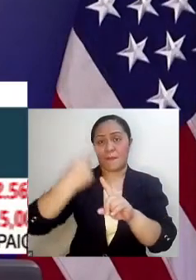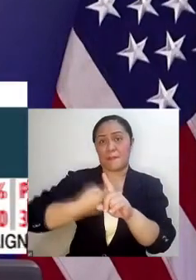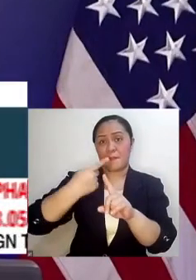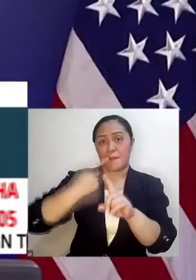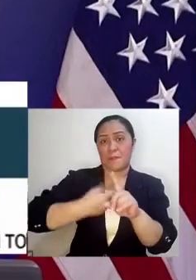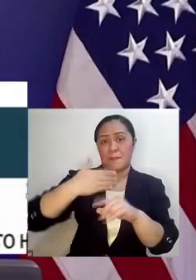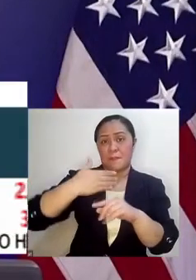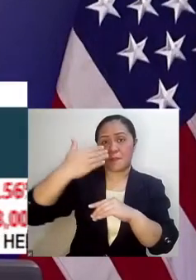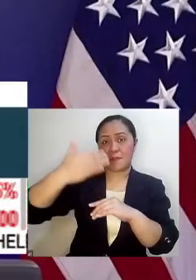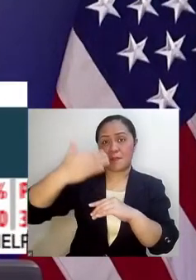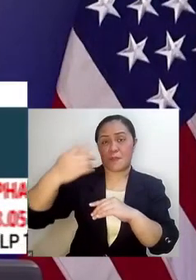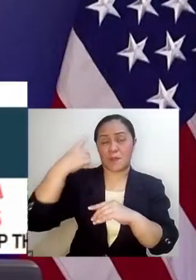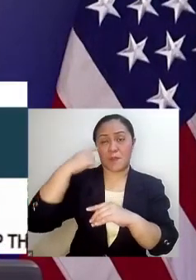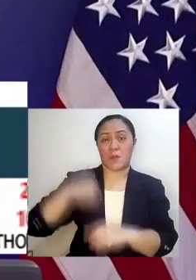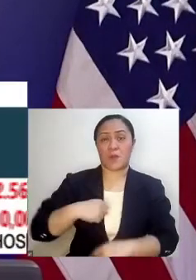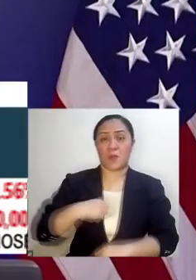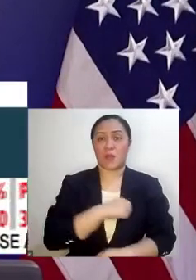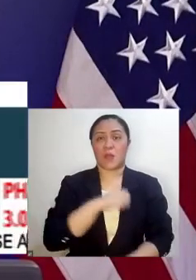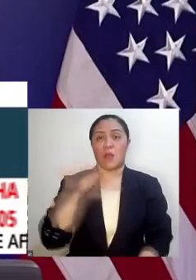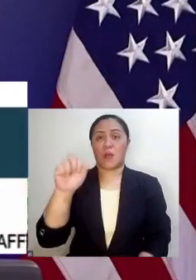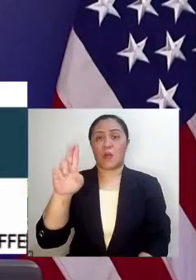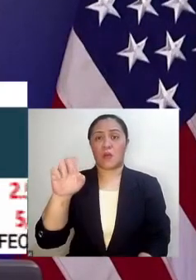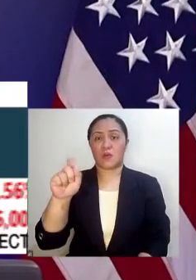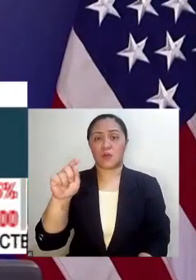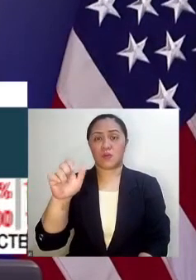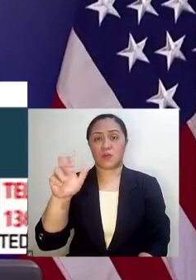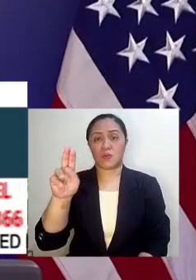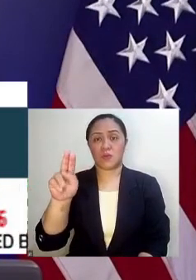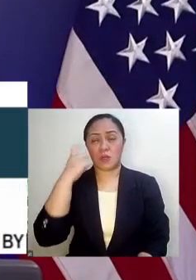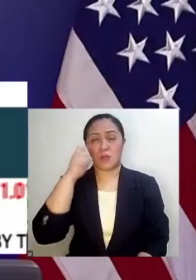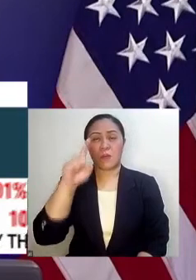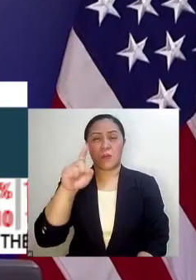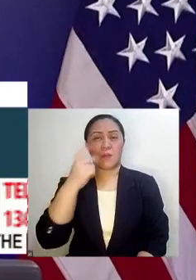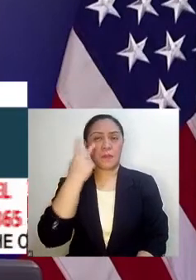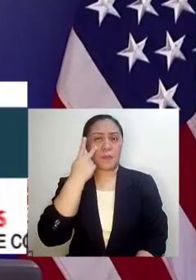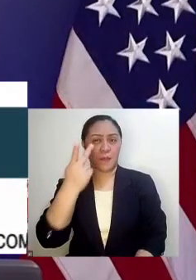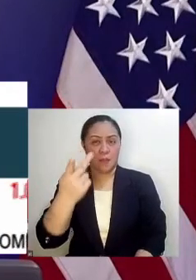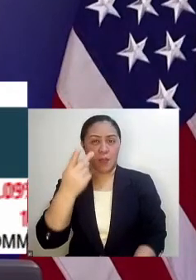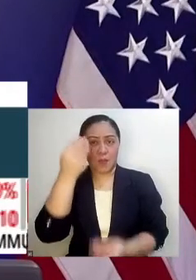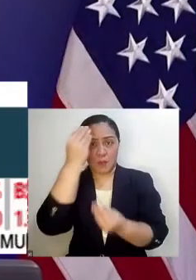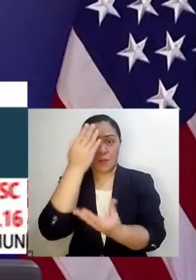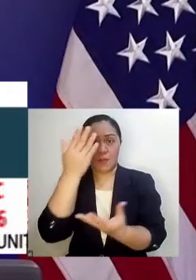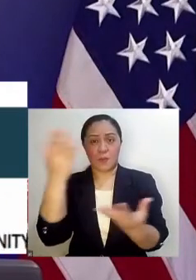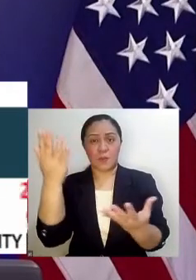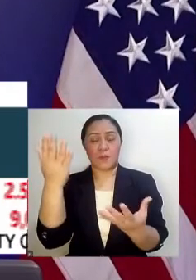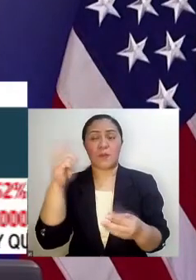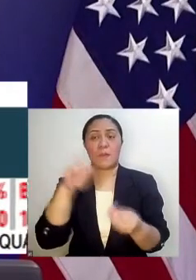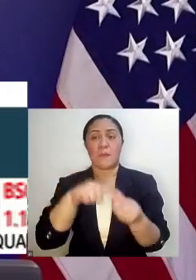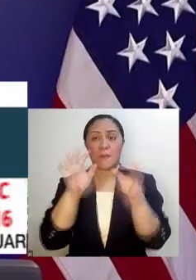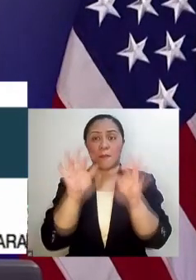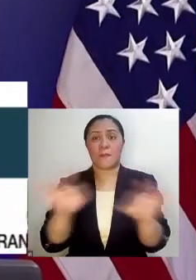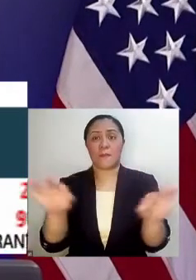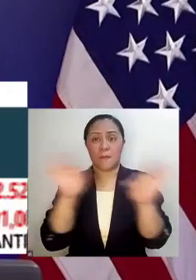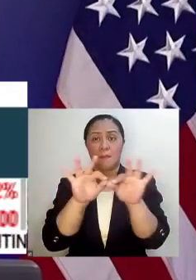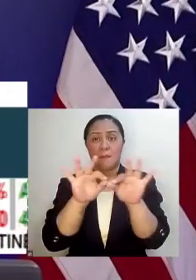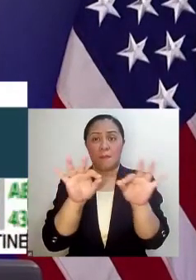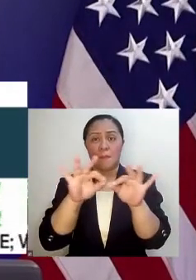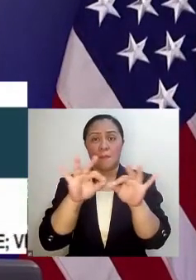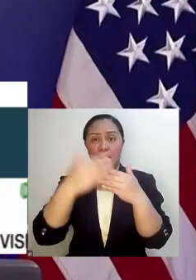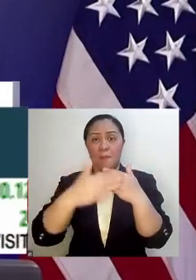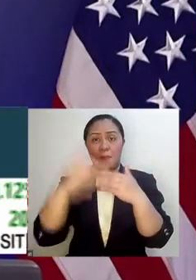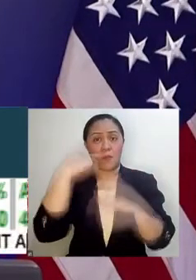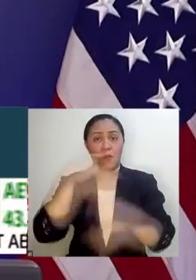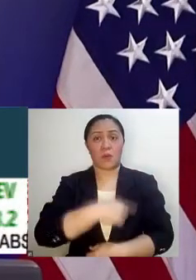Austin on key priorities and decision points so that we can chart a strong path forward on China-related